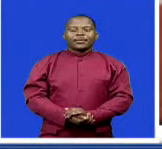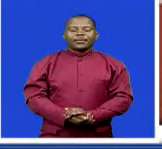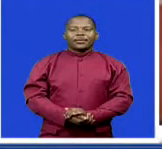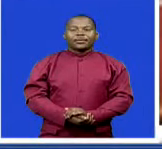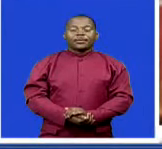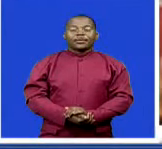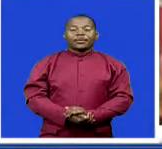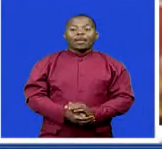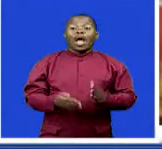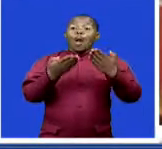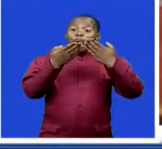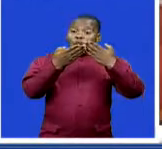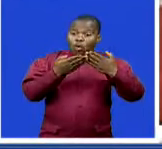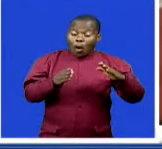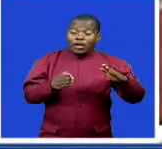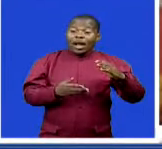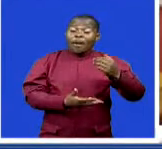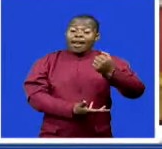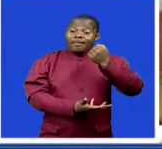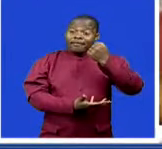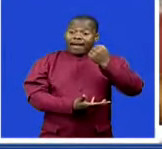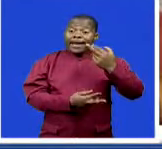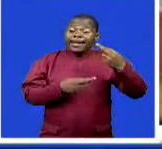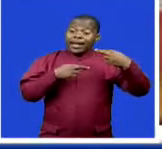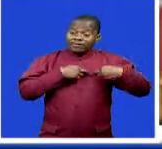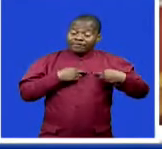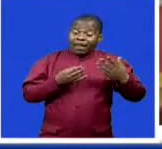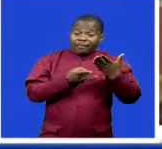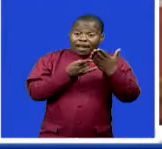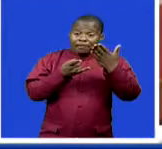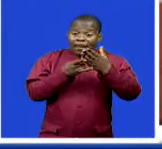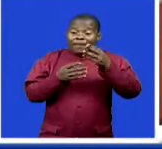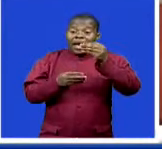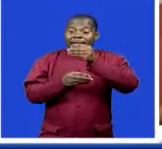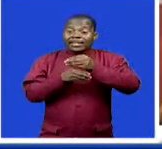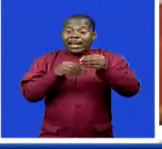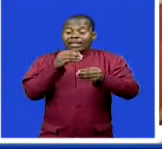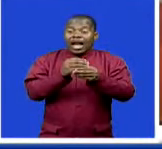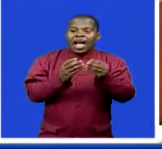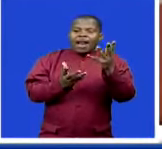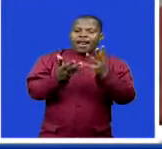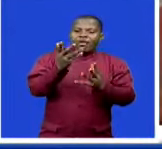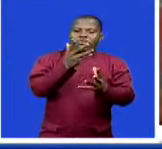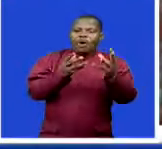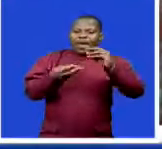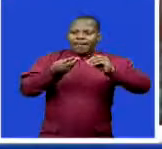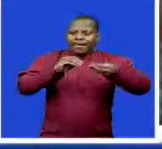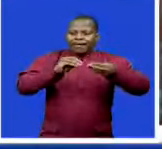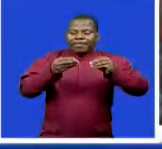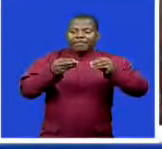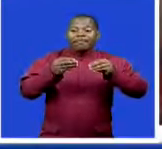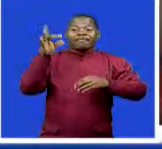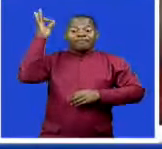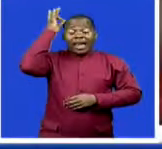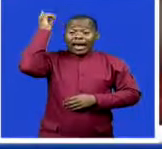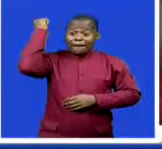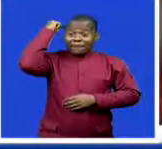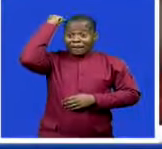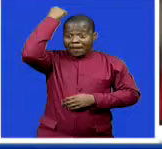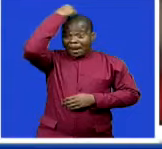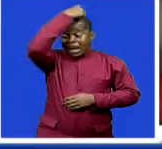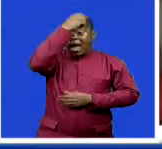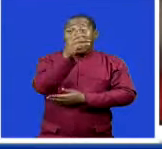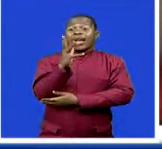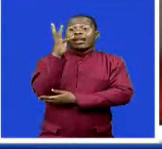The launch of the reconstruction fund, His Majesty King Eswatini III delivered a message from God to Eswatini.